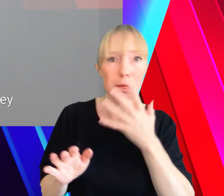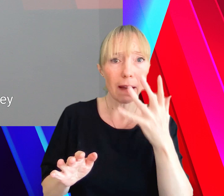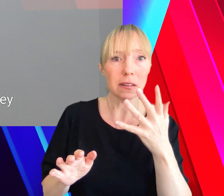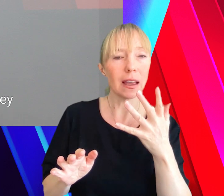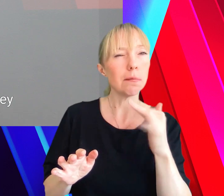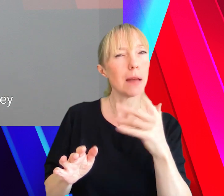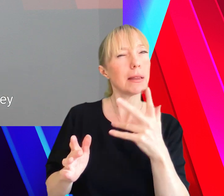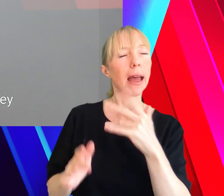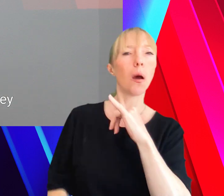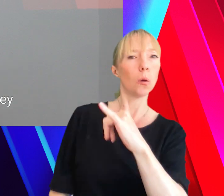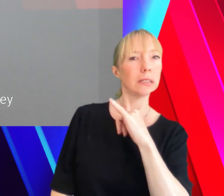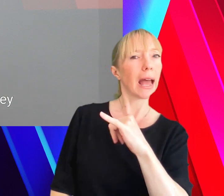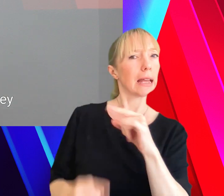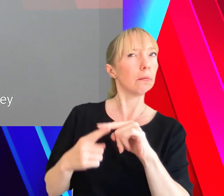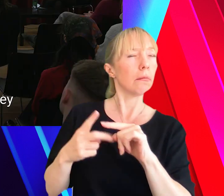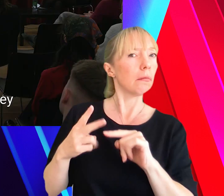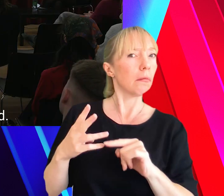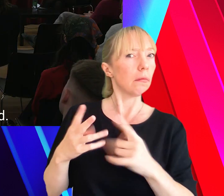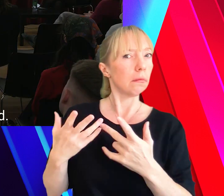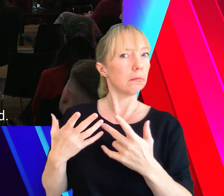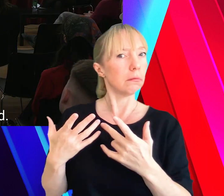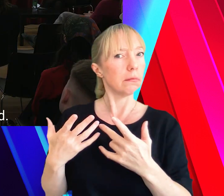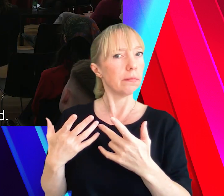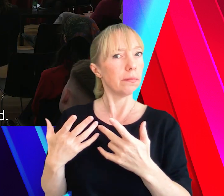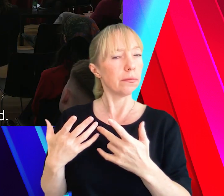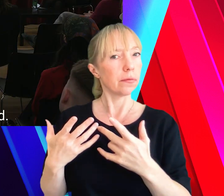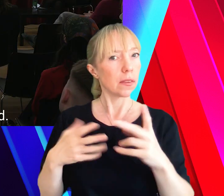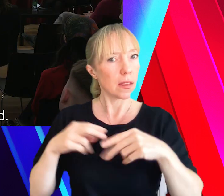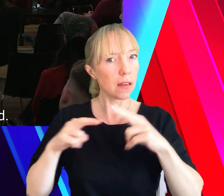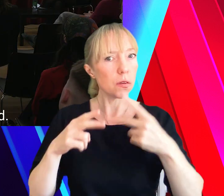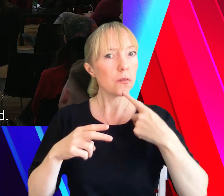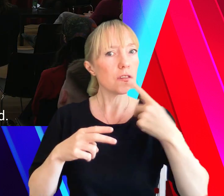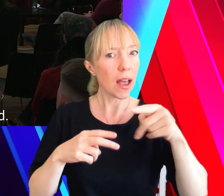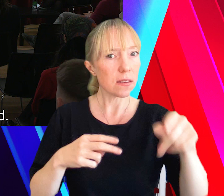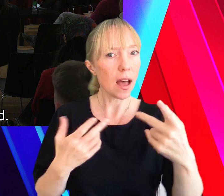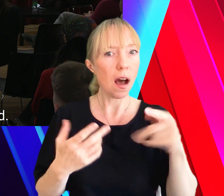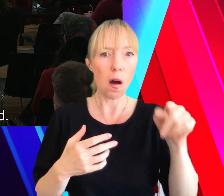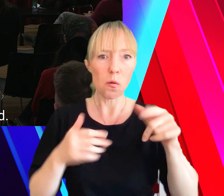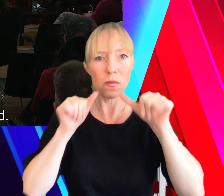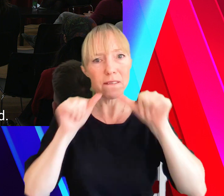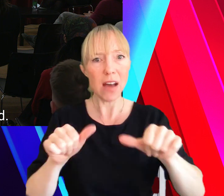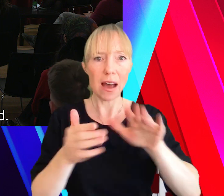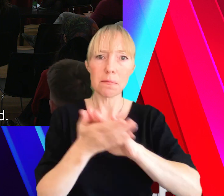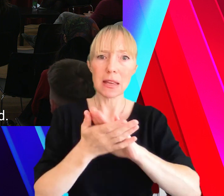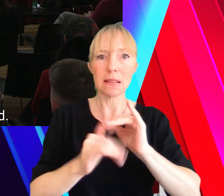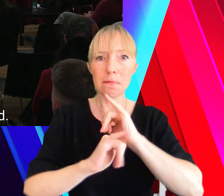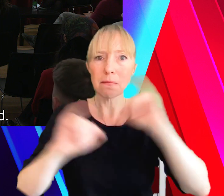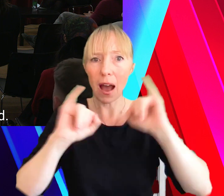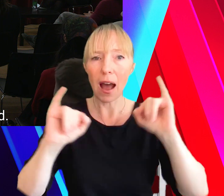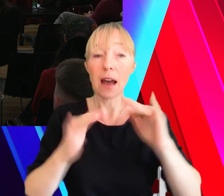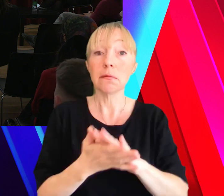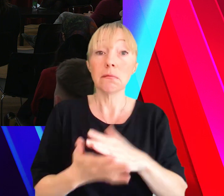they're a fan of him because they see a bit of themselves within him. And I think to suggest that being a fan of someone is